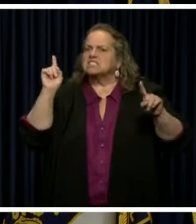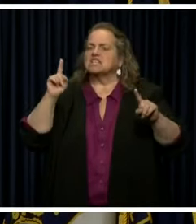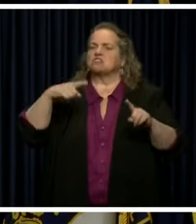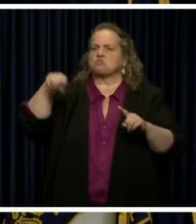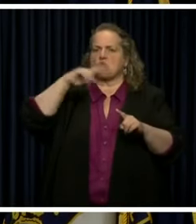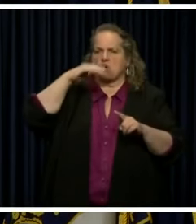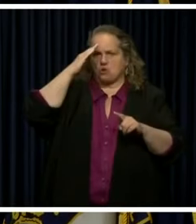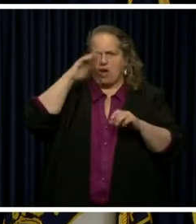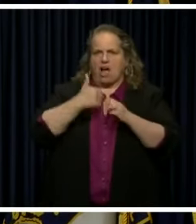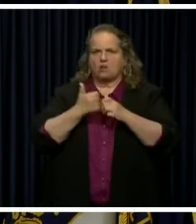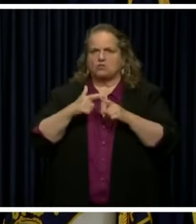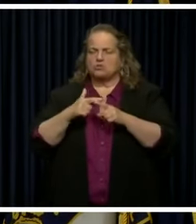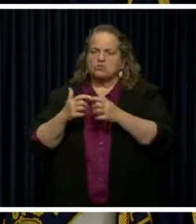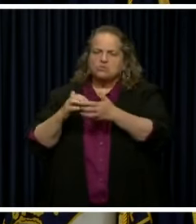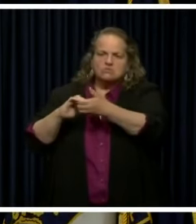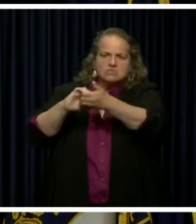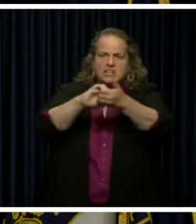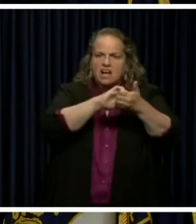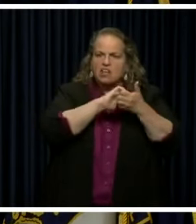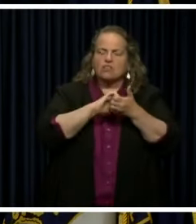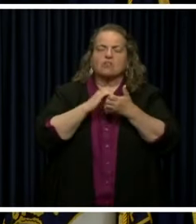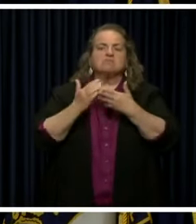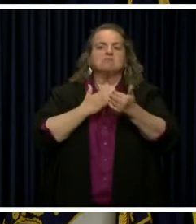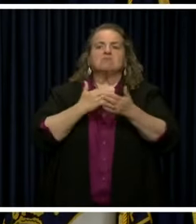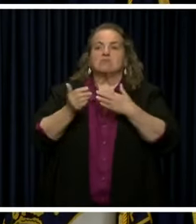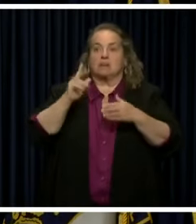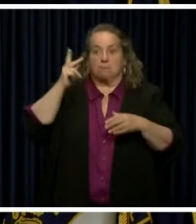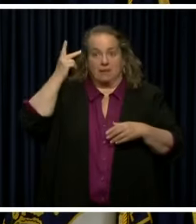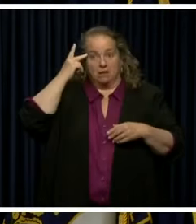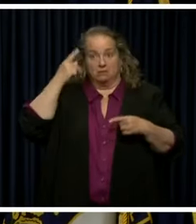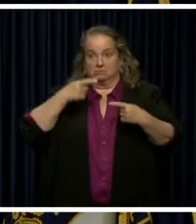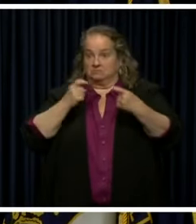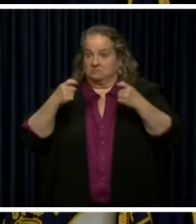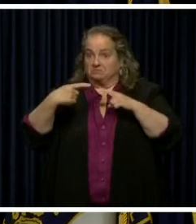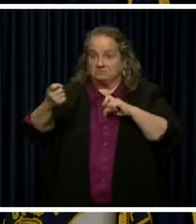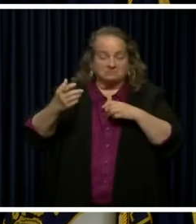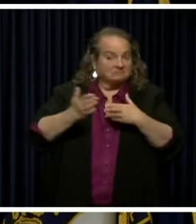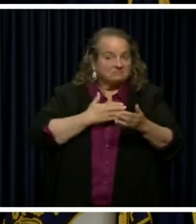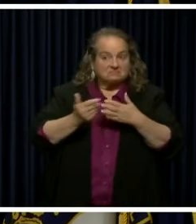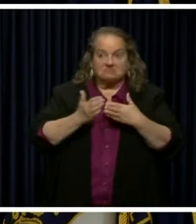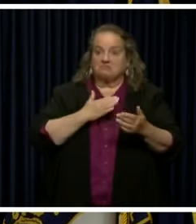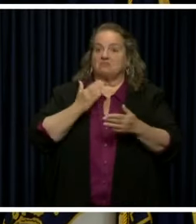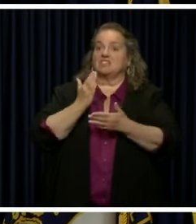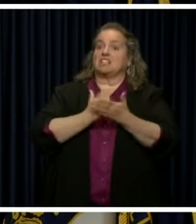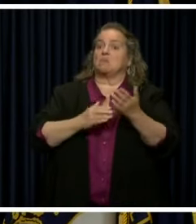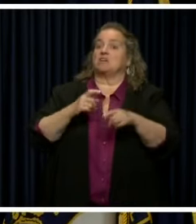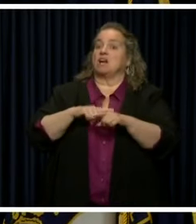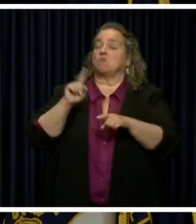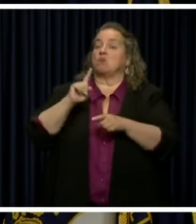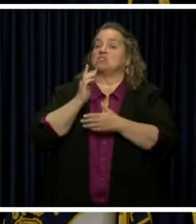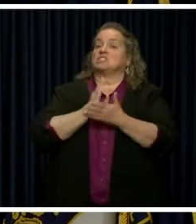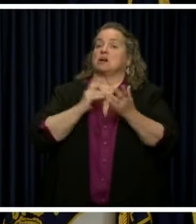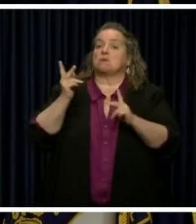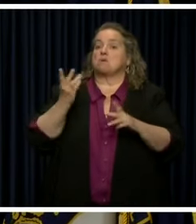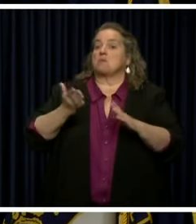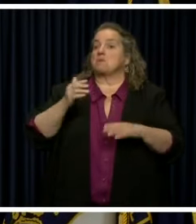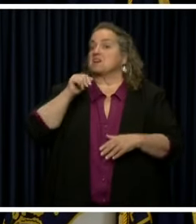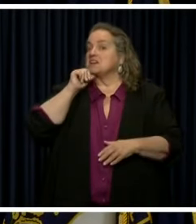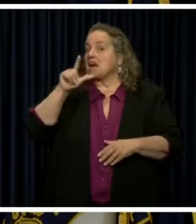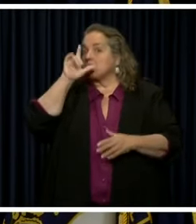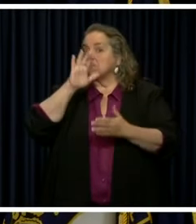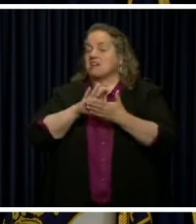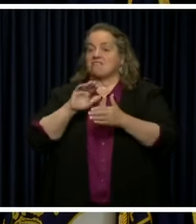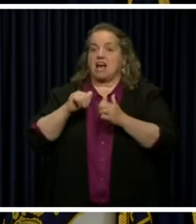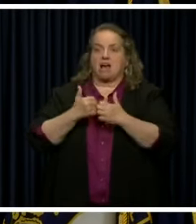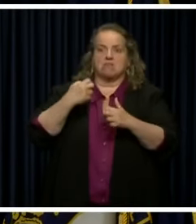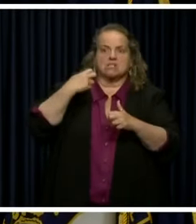time, even when there was political discord, even during a time where some might not have believed in how difficult